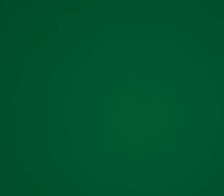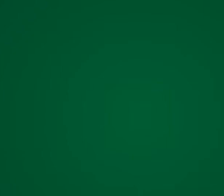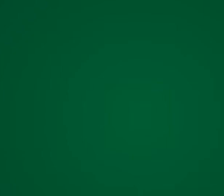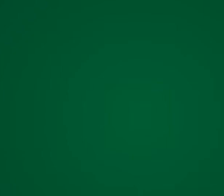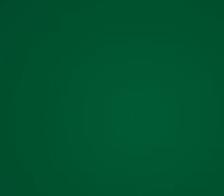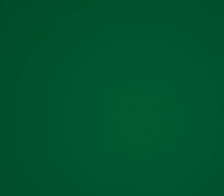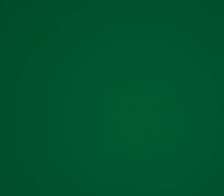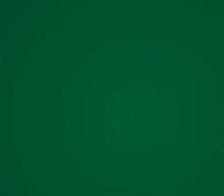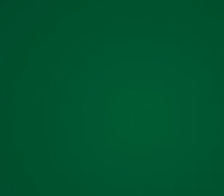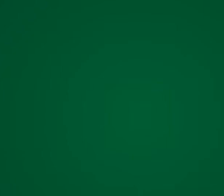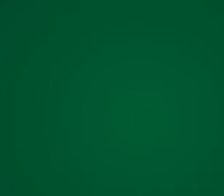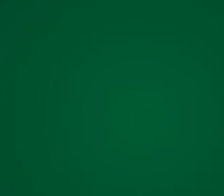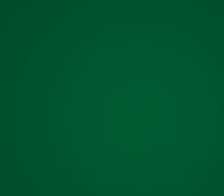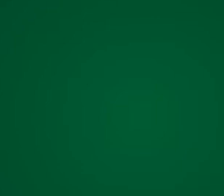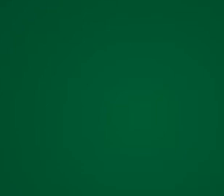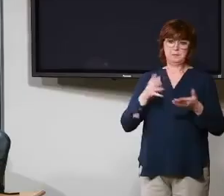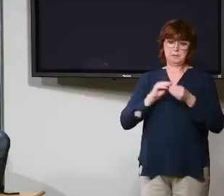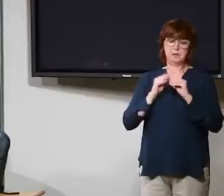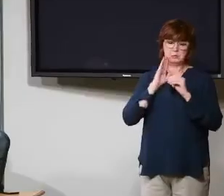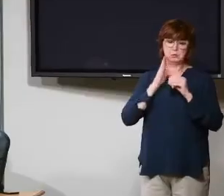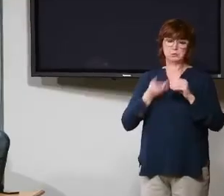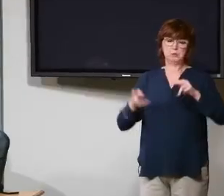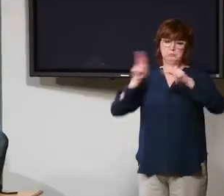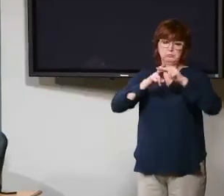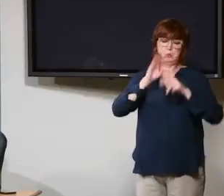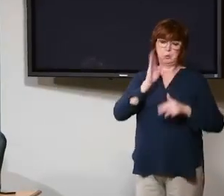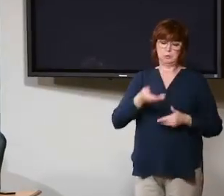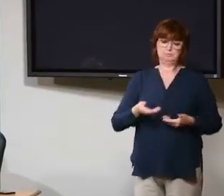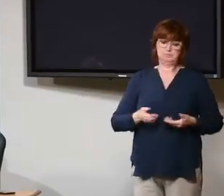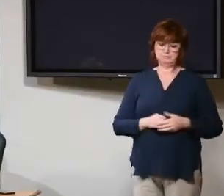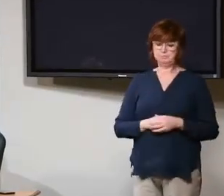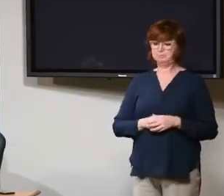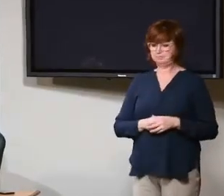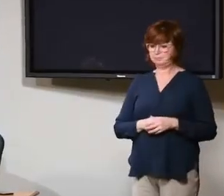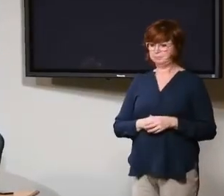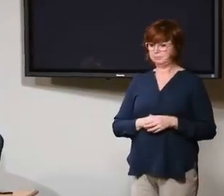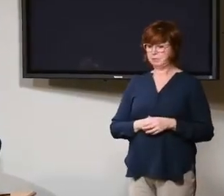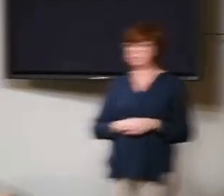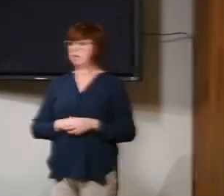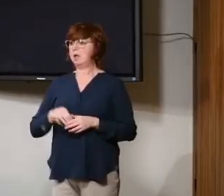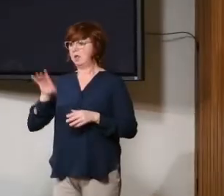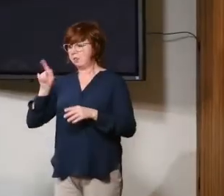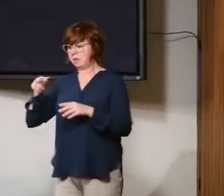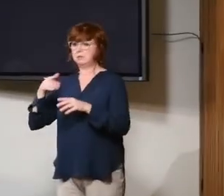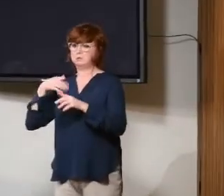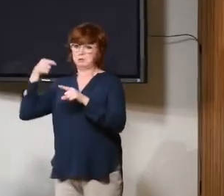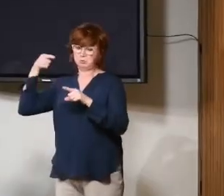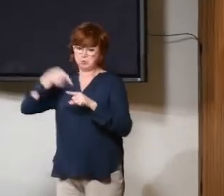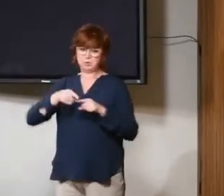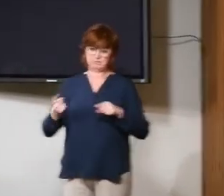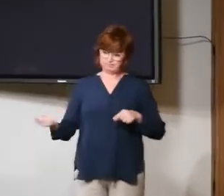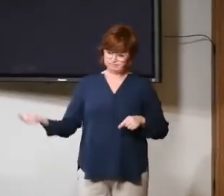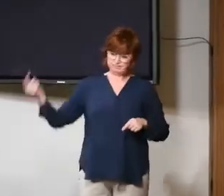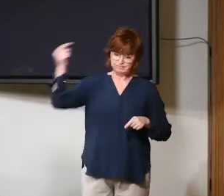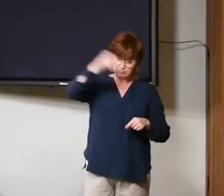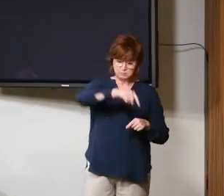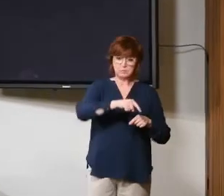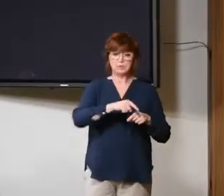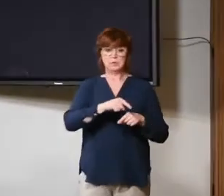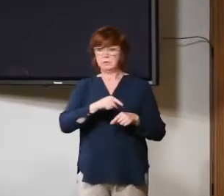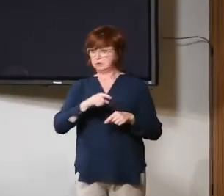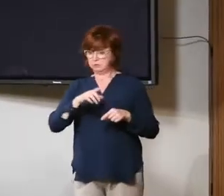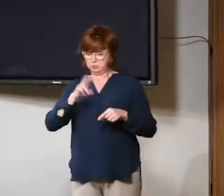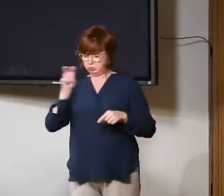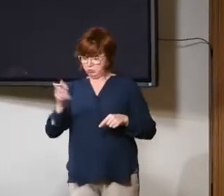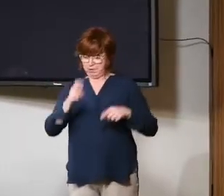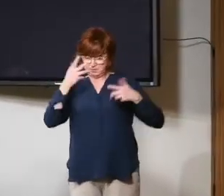by requesting cases, people who've traveled, to isolate for 2 weeks very strictly. But